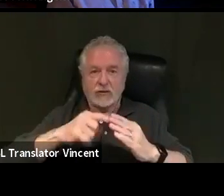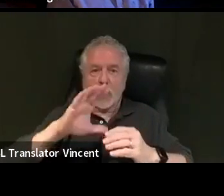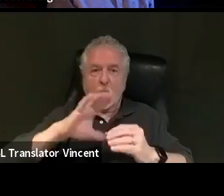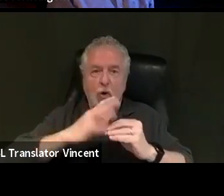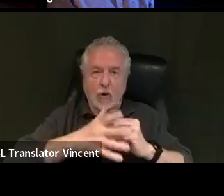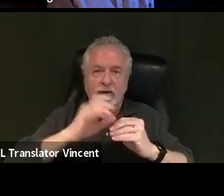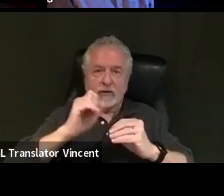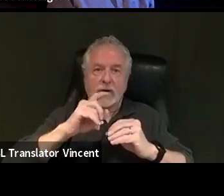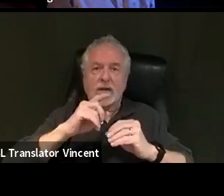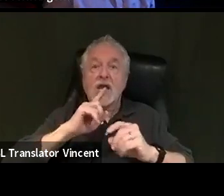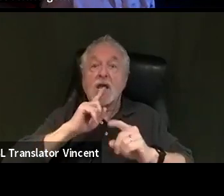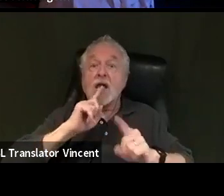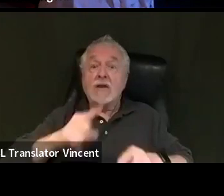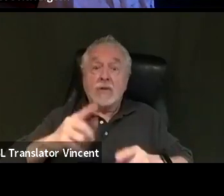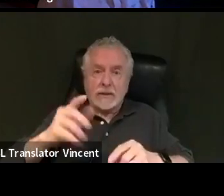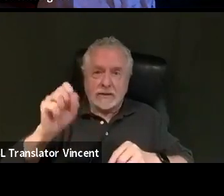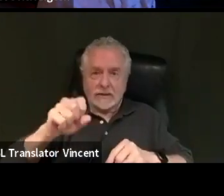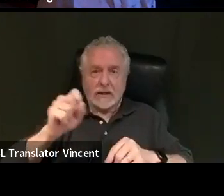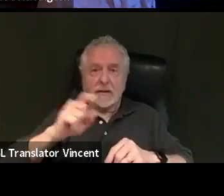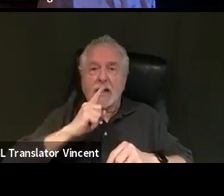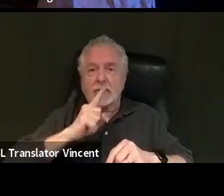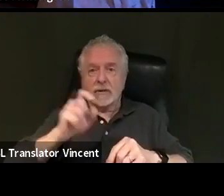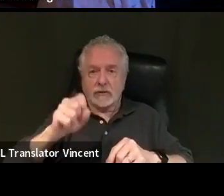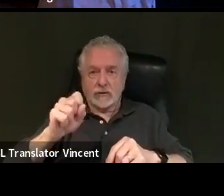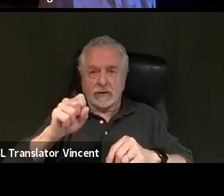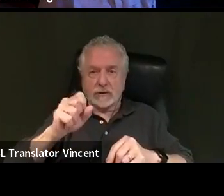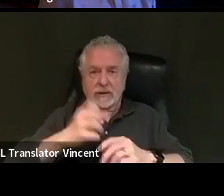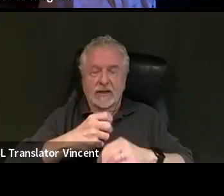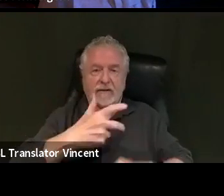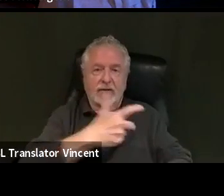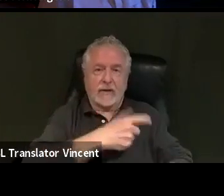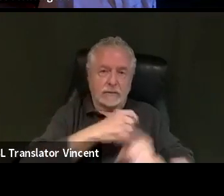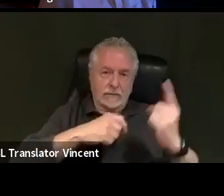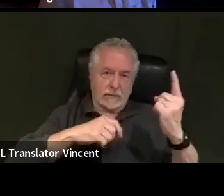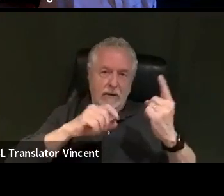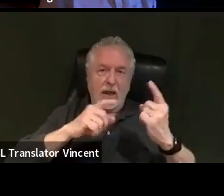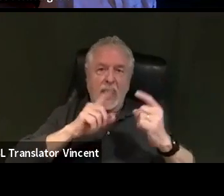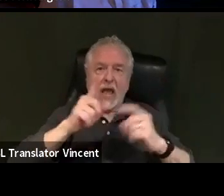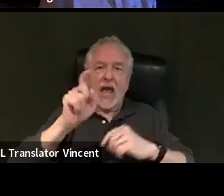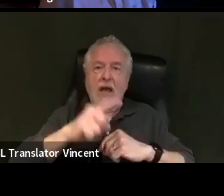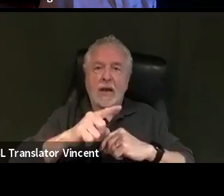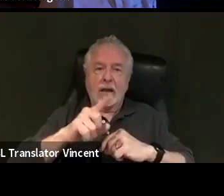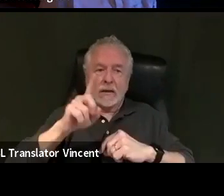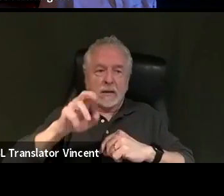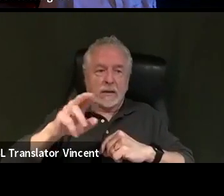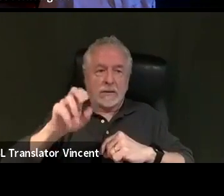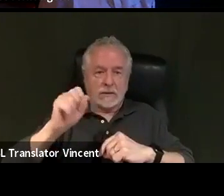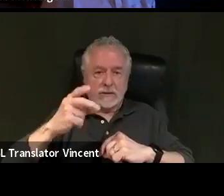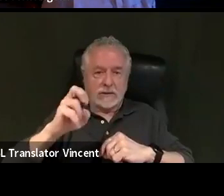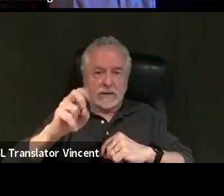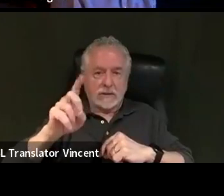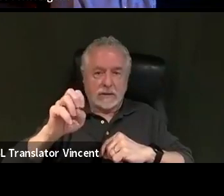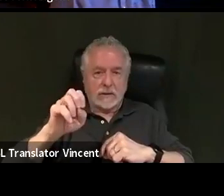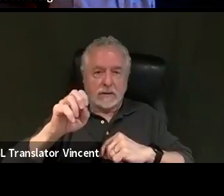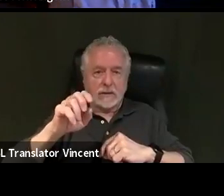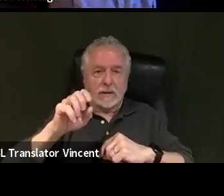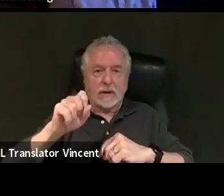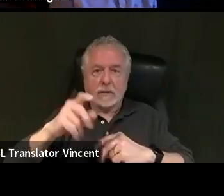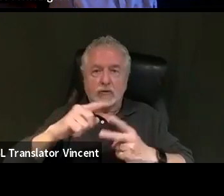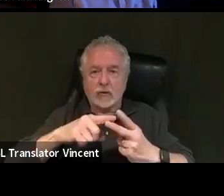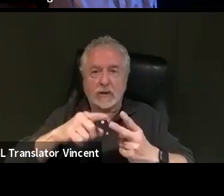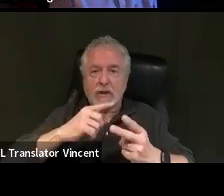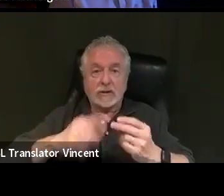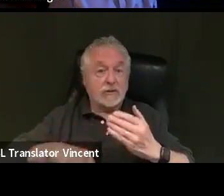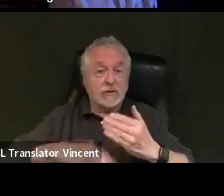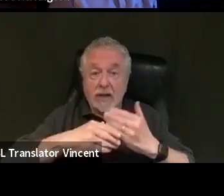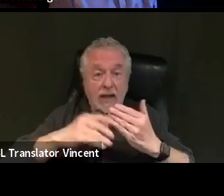So short answer, yes, absolutely, you should get vaccinated. And I'm going to ask Dr. Shende, Dr. Patowski, if they want to